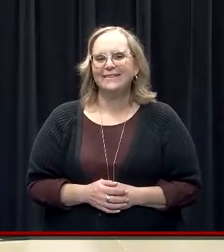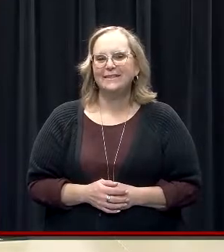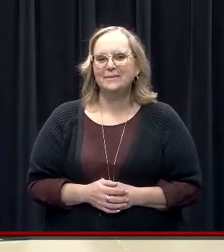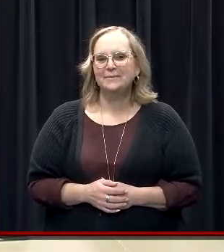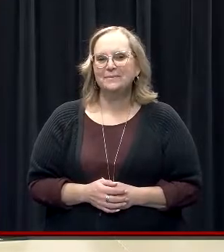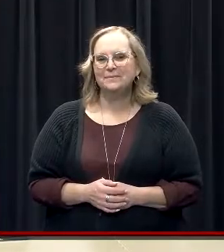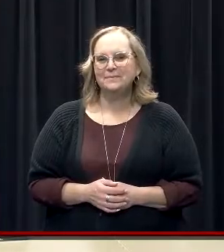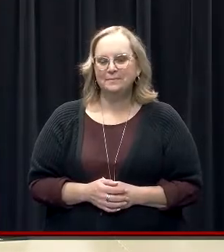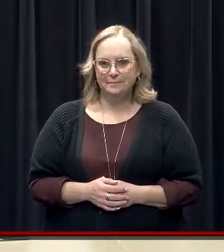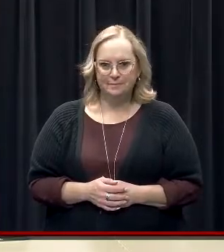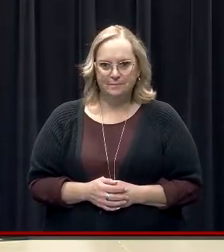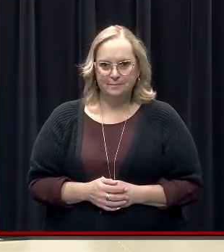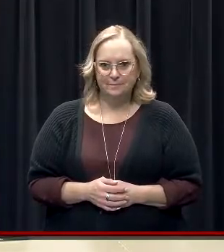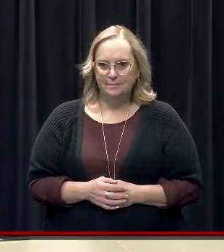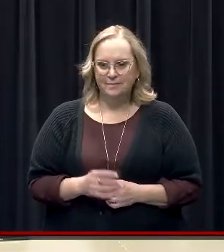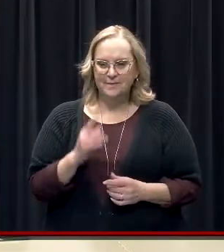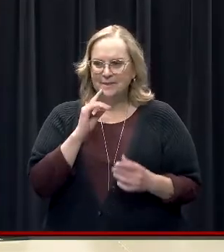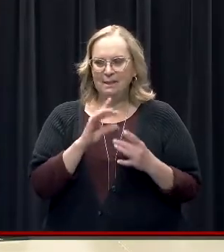Maybe Rob.